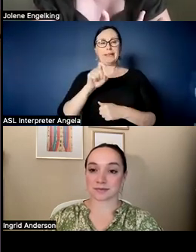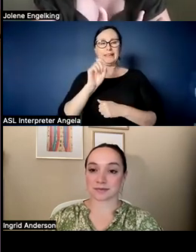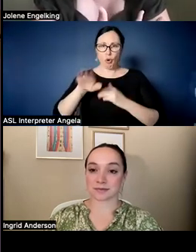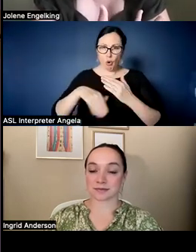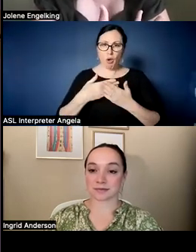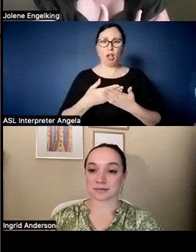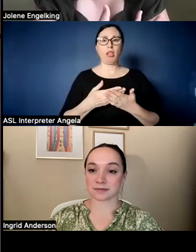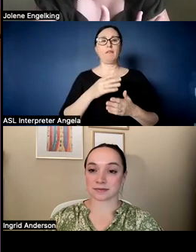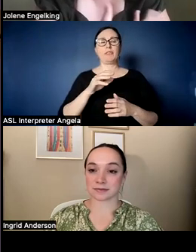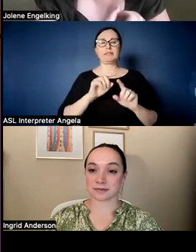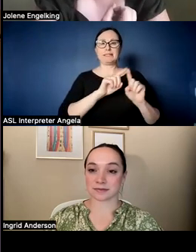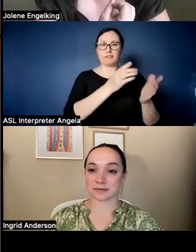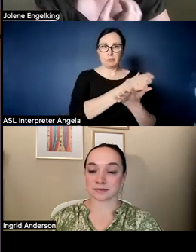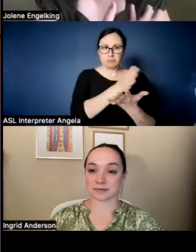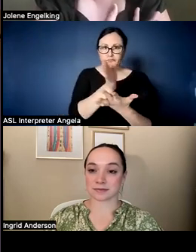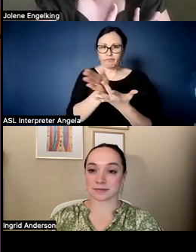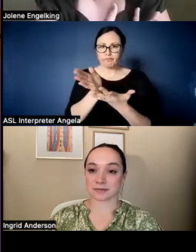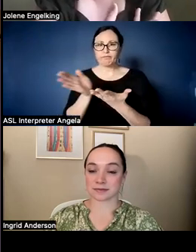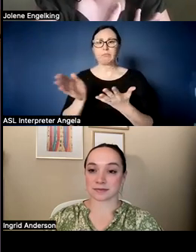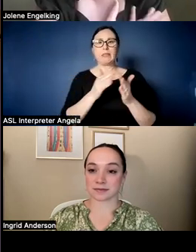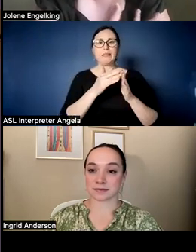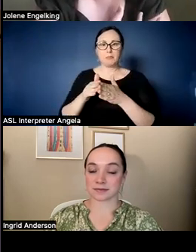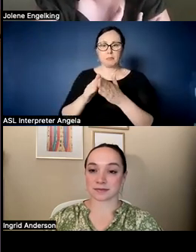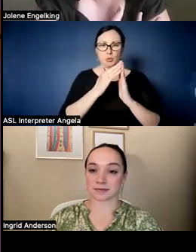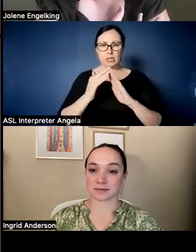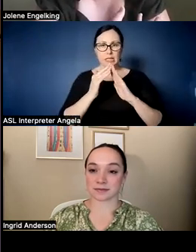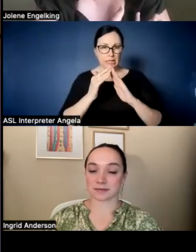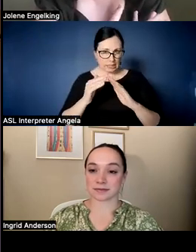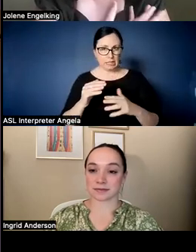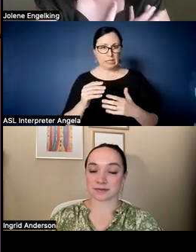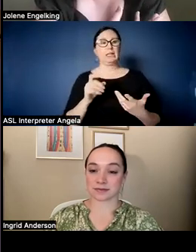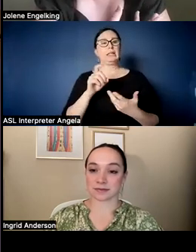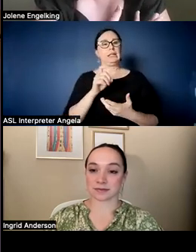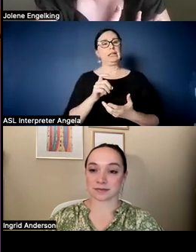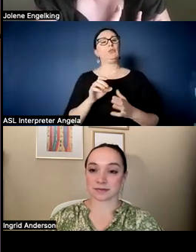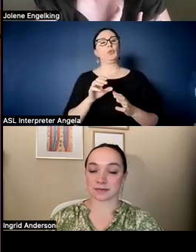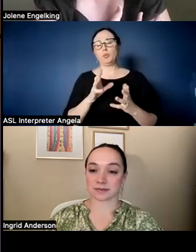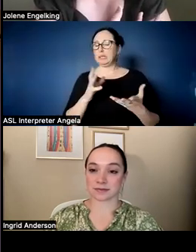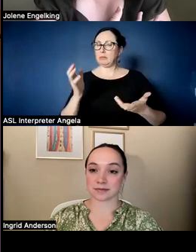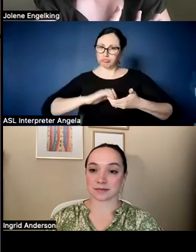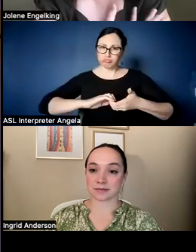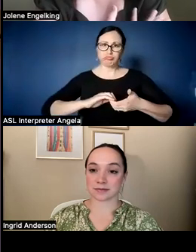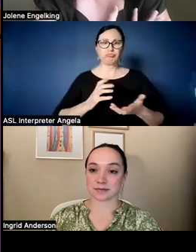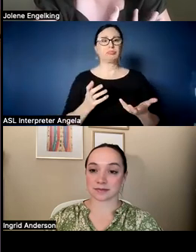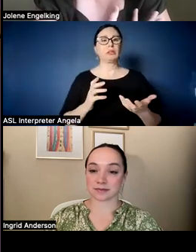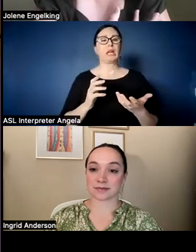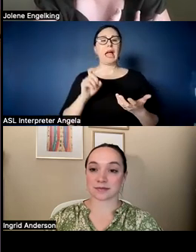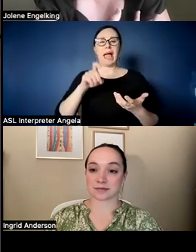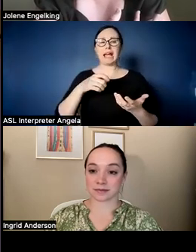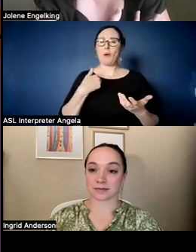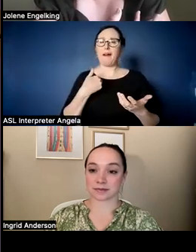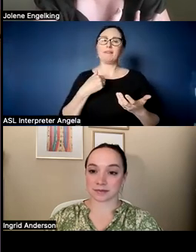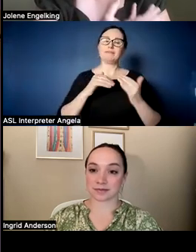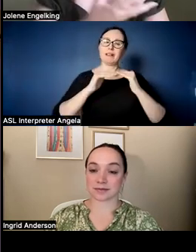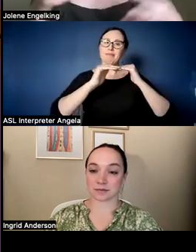be those key points of disclosure or those access to healing or justice. How we need to have a level of understanding